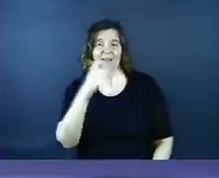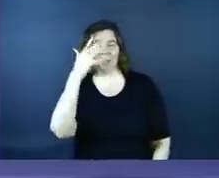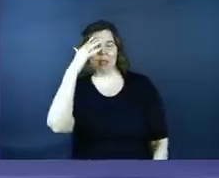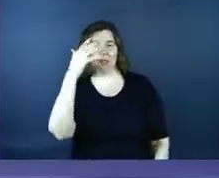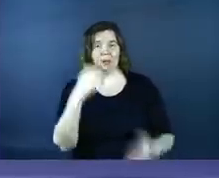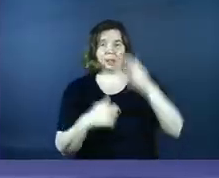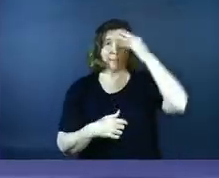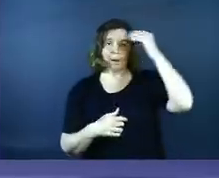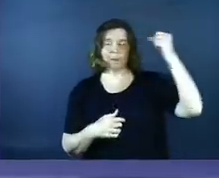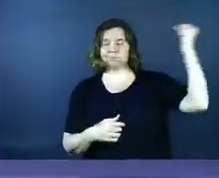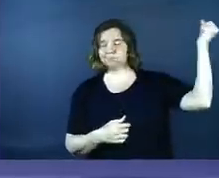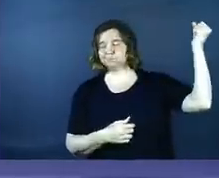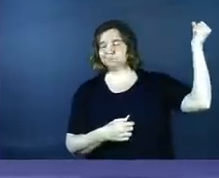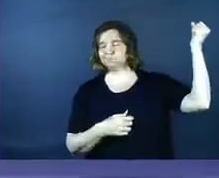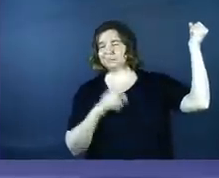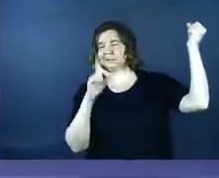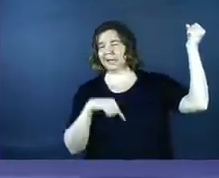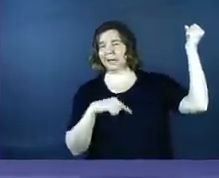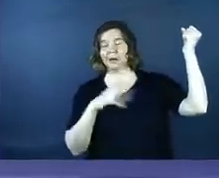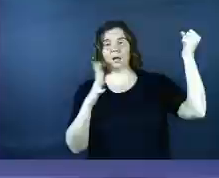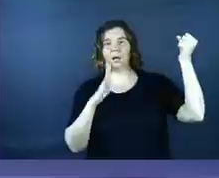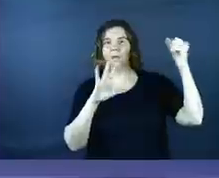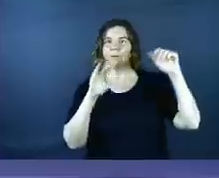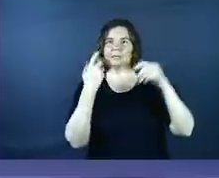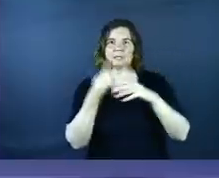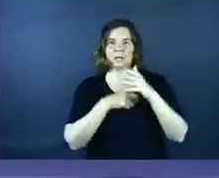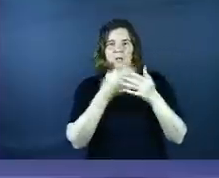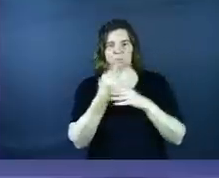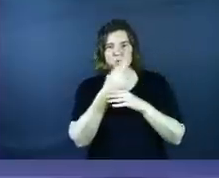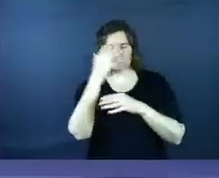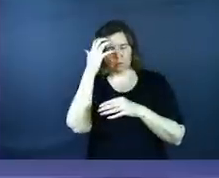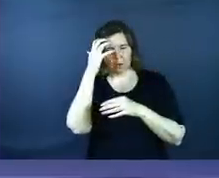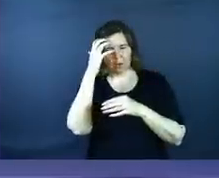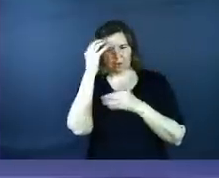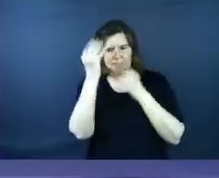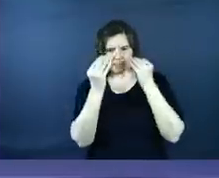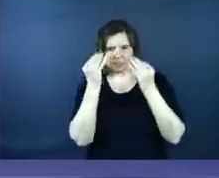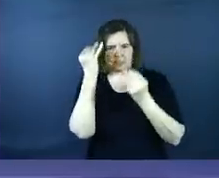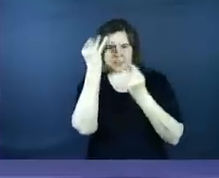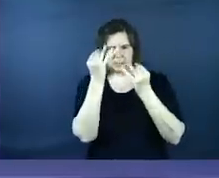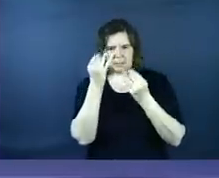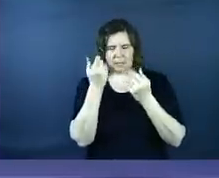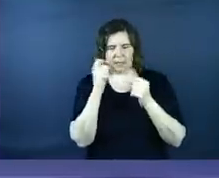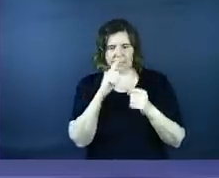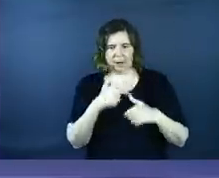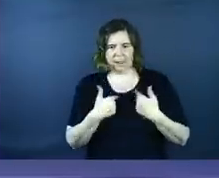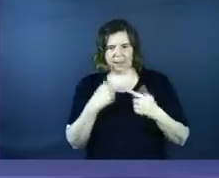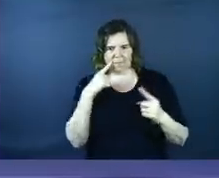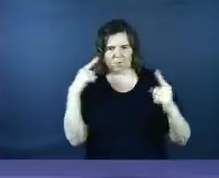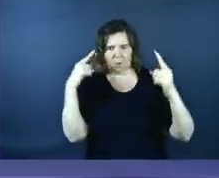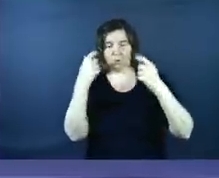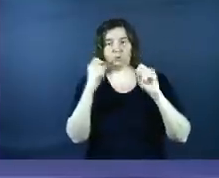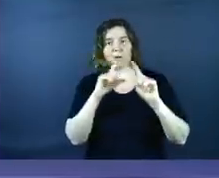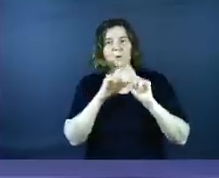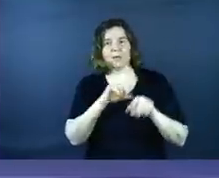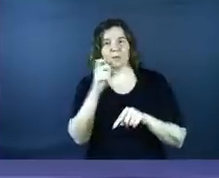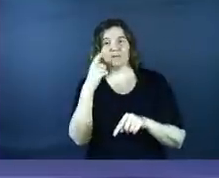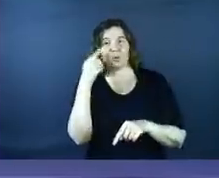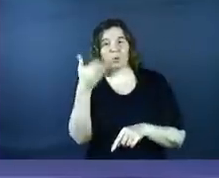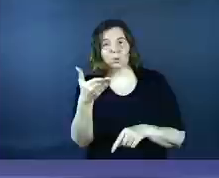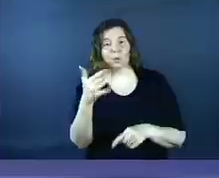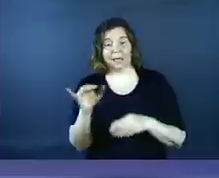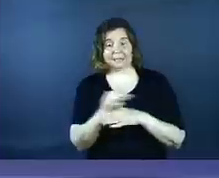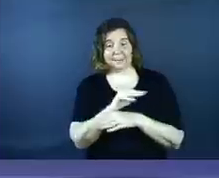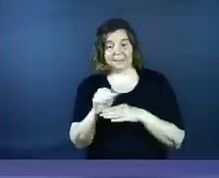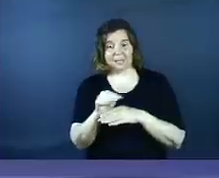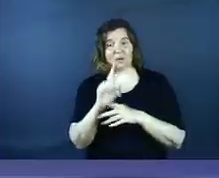door. Instead, they've made it their life achievement to try to answer these questions for you as a